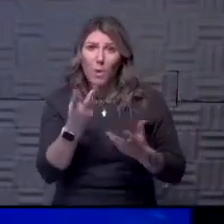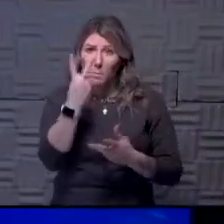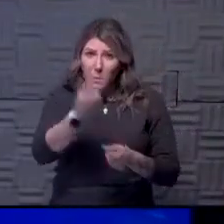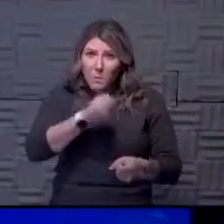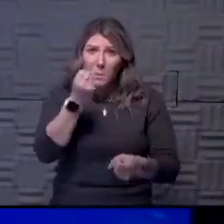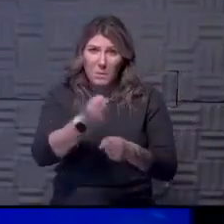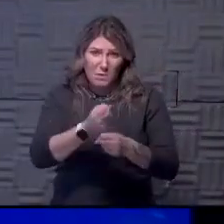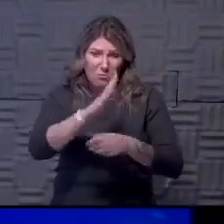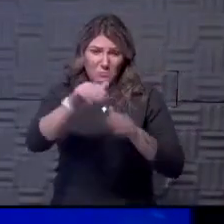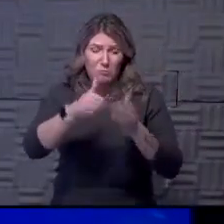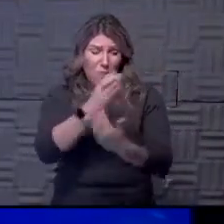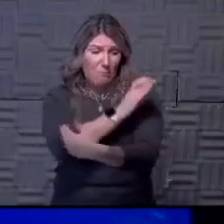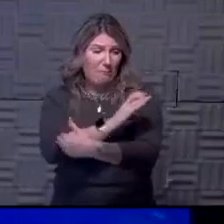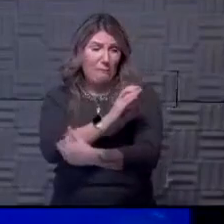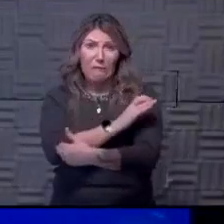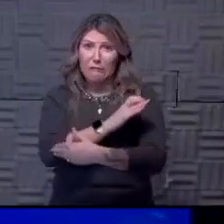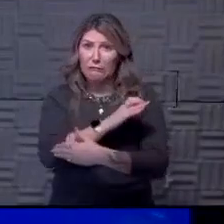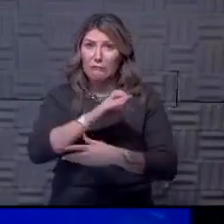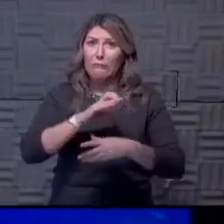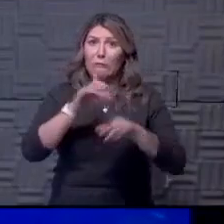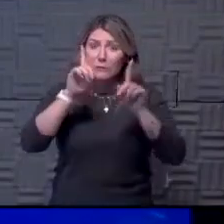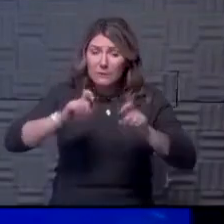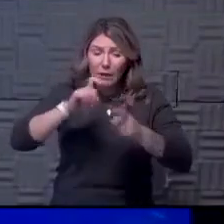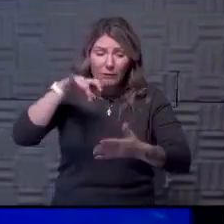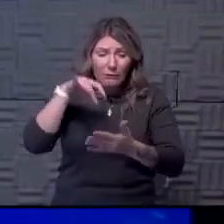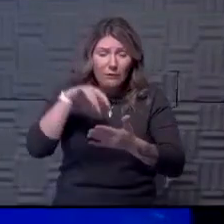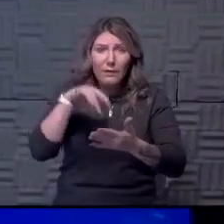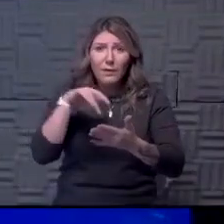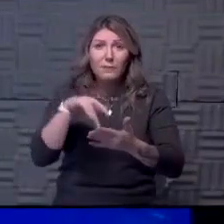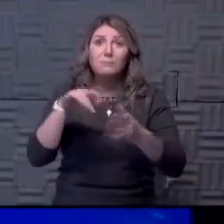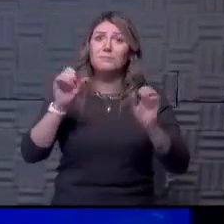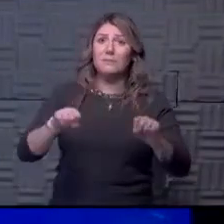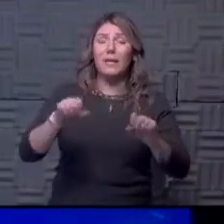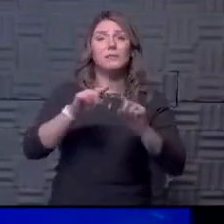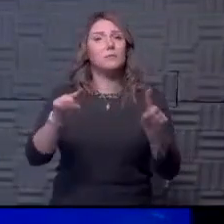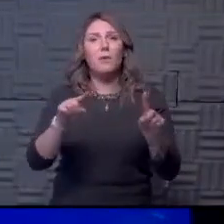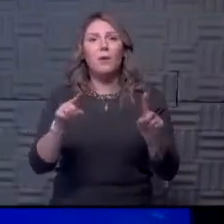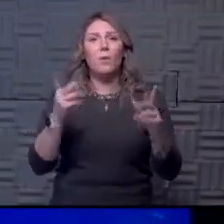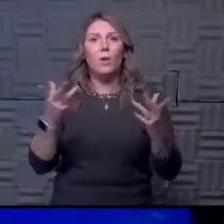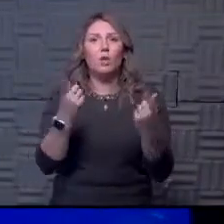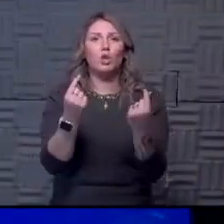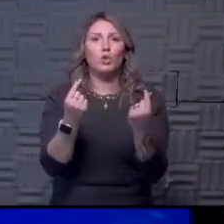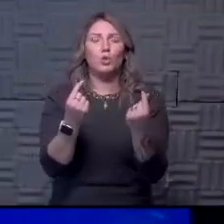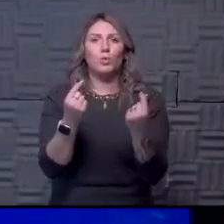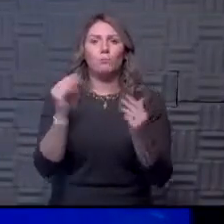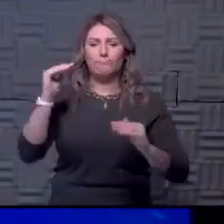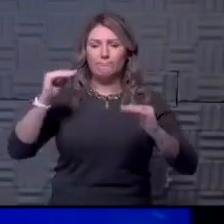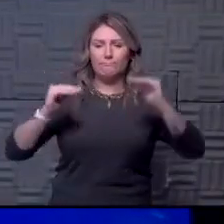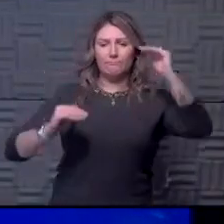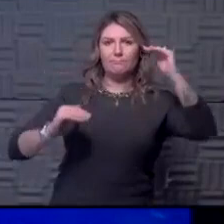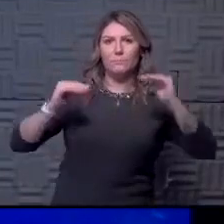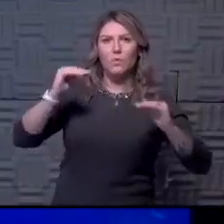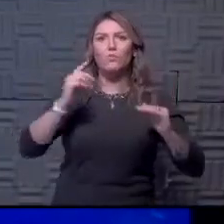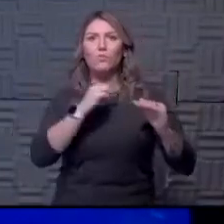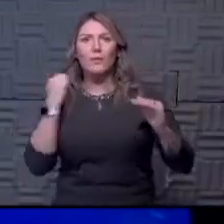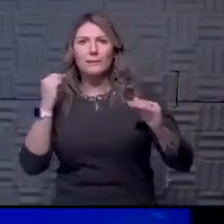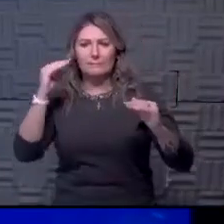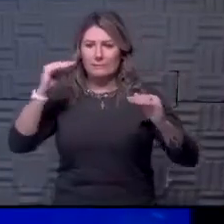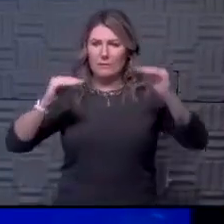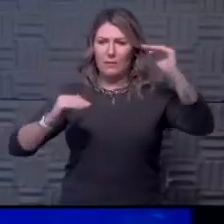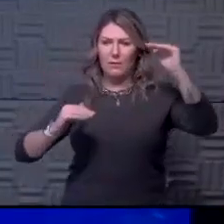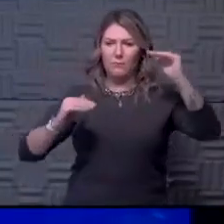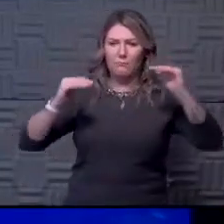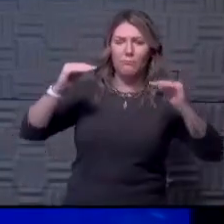all the clinical trials and follow-up? You bet. But you couldn't. So here's what you have to do. You have to weigh the risks. And what's